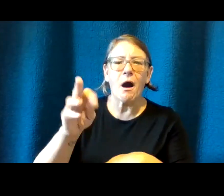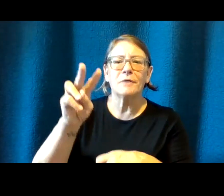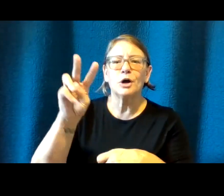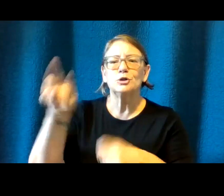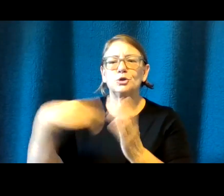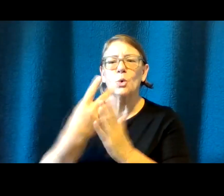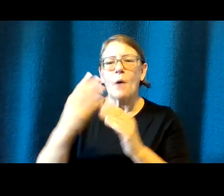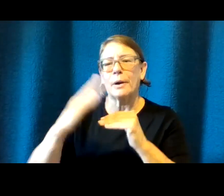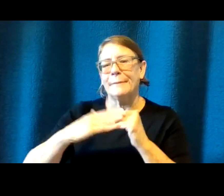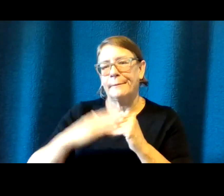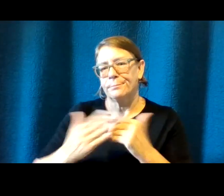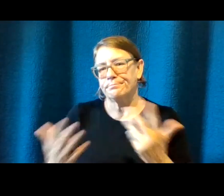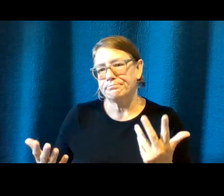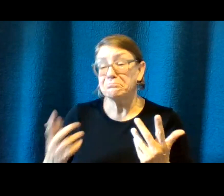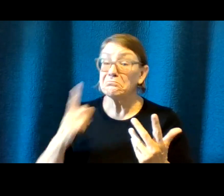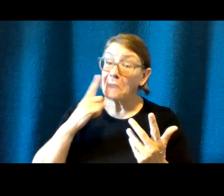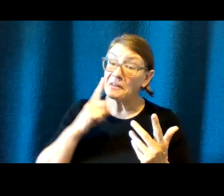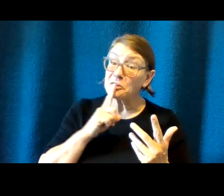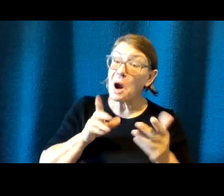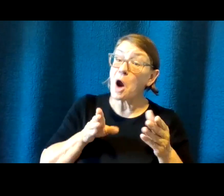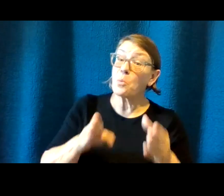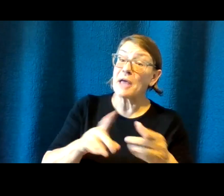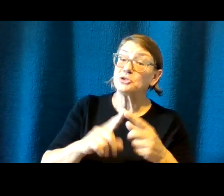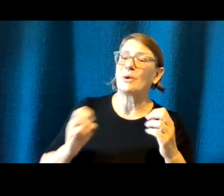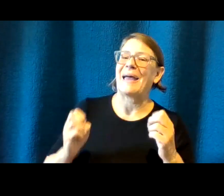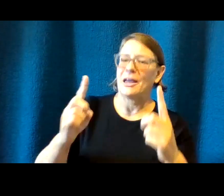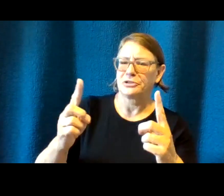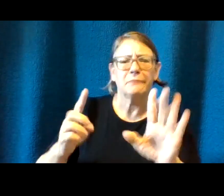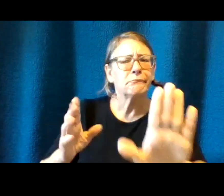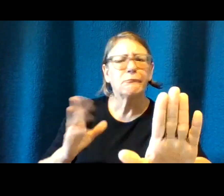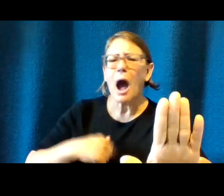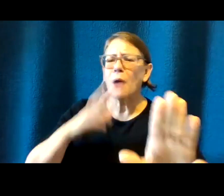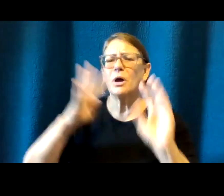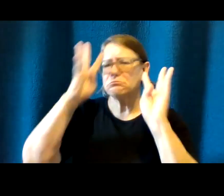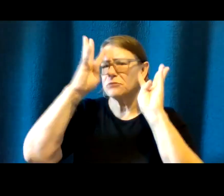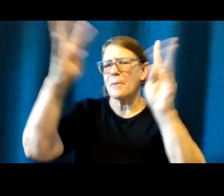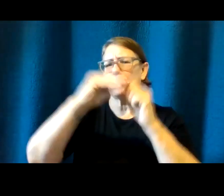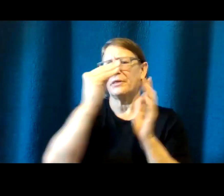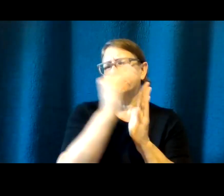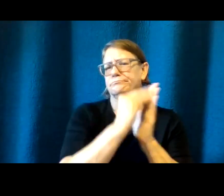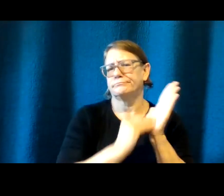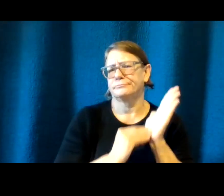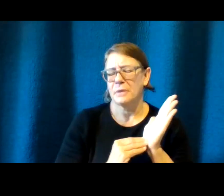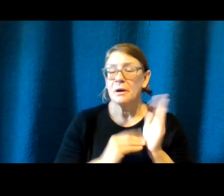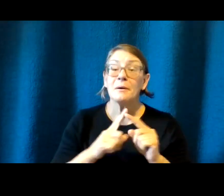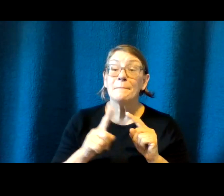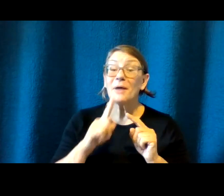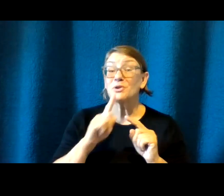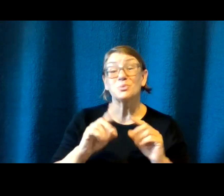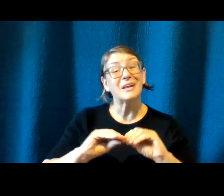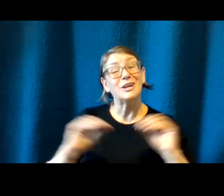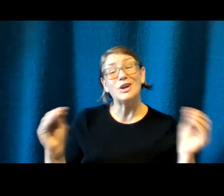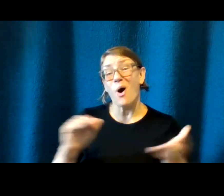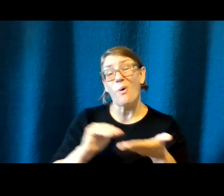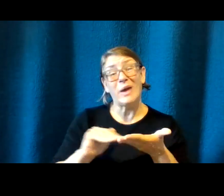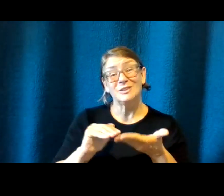minimum. So I think there's ways we can educate, and again, I'll come up with some forms, but that's something that there really is no excuse